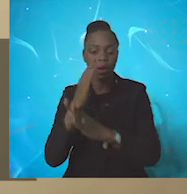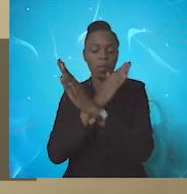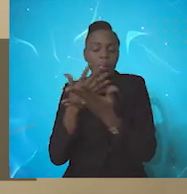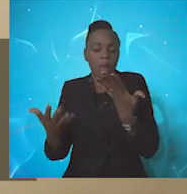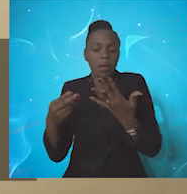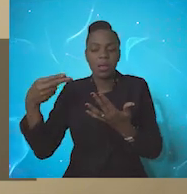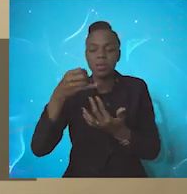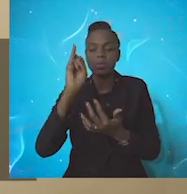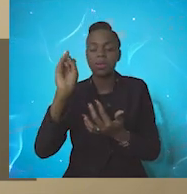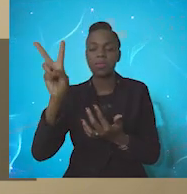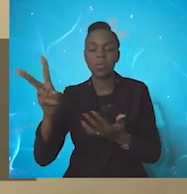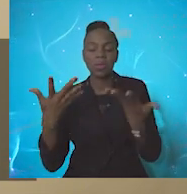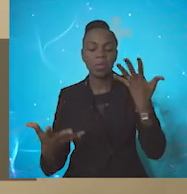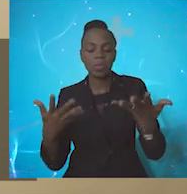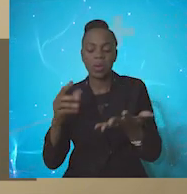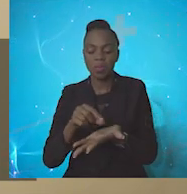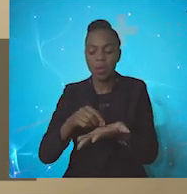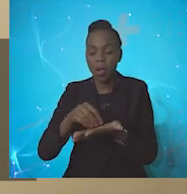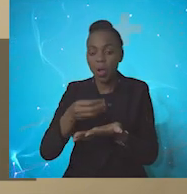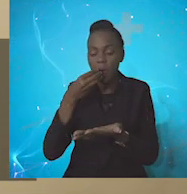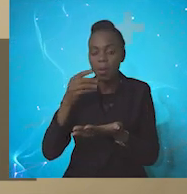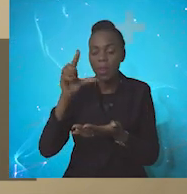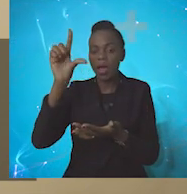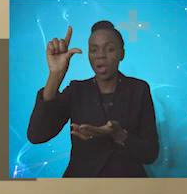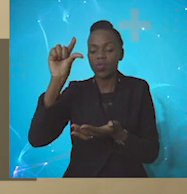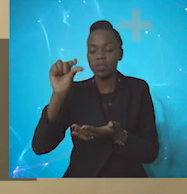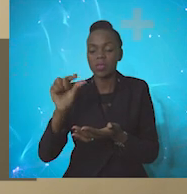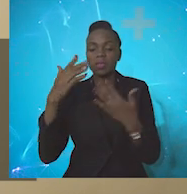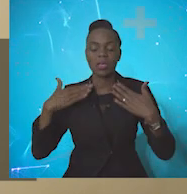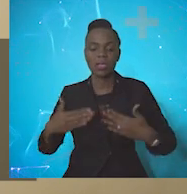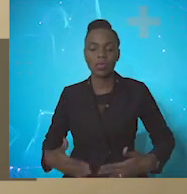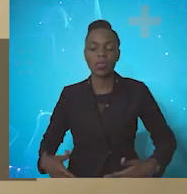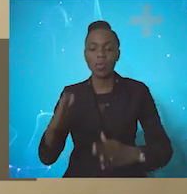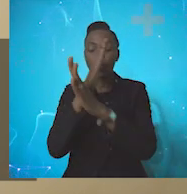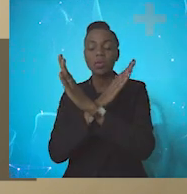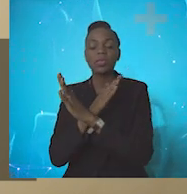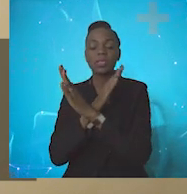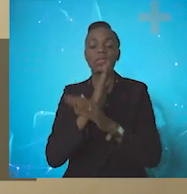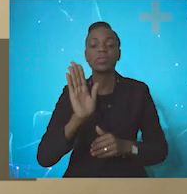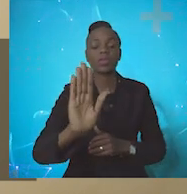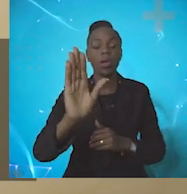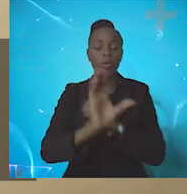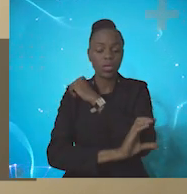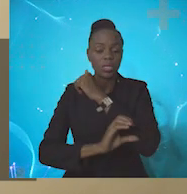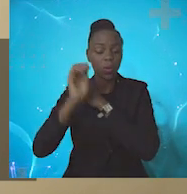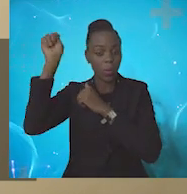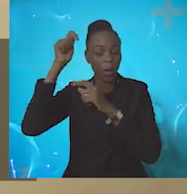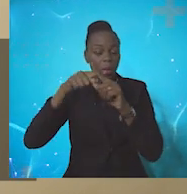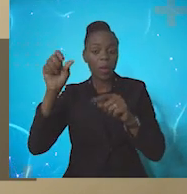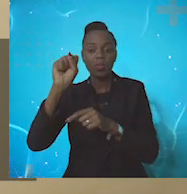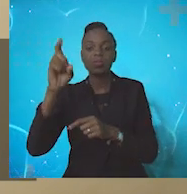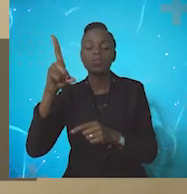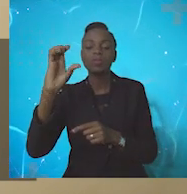HIV or they are on some drugs that reduce immunity. But as I've mentioned, that in our country here in Malawi, as well as sub-Saharan